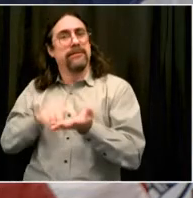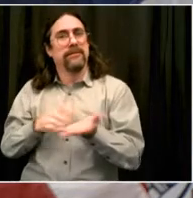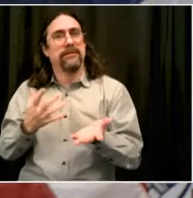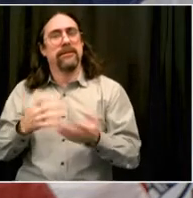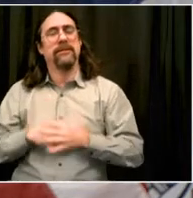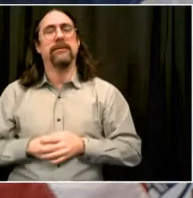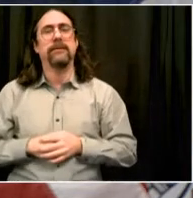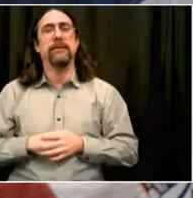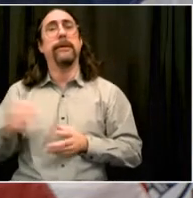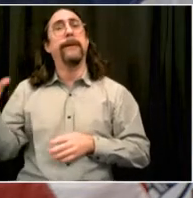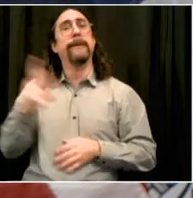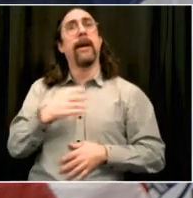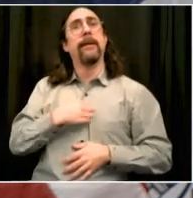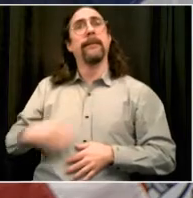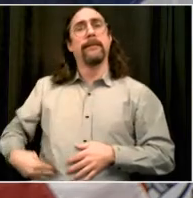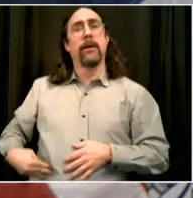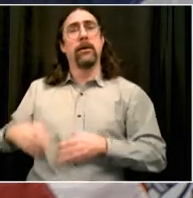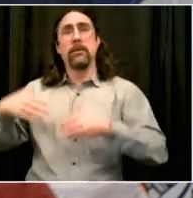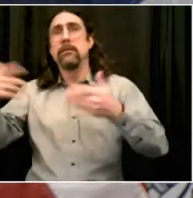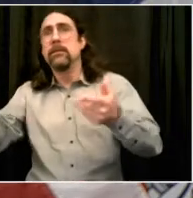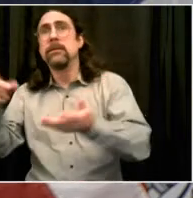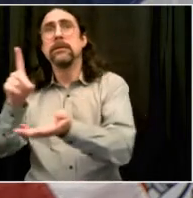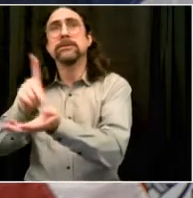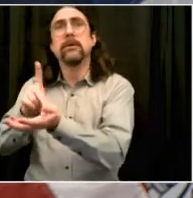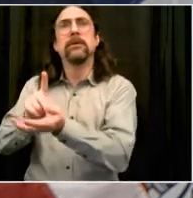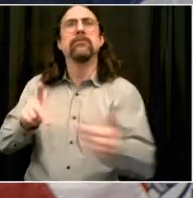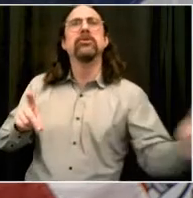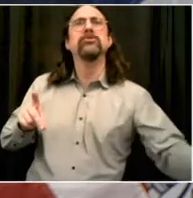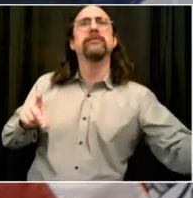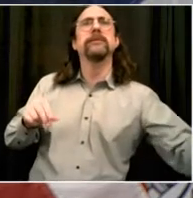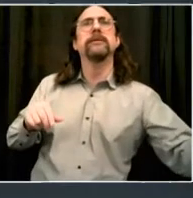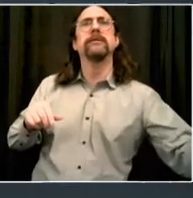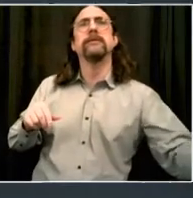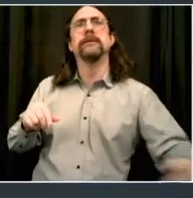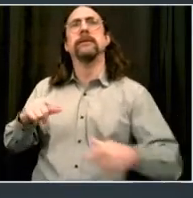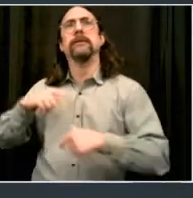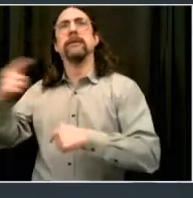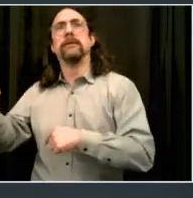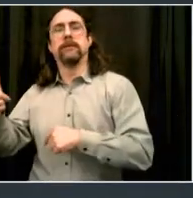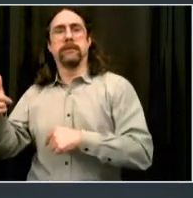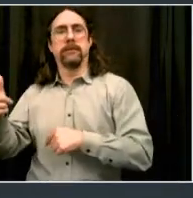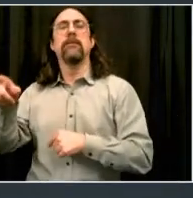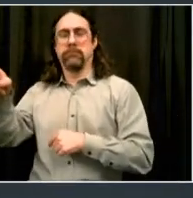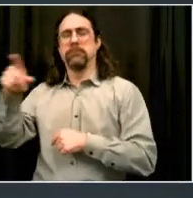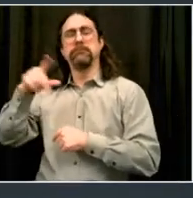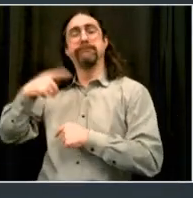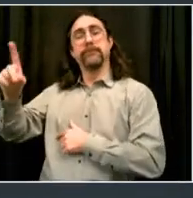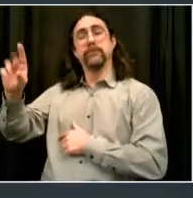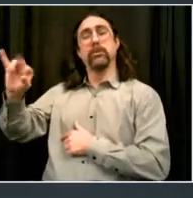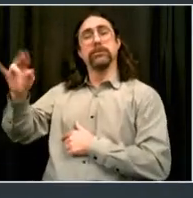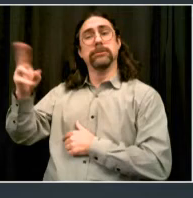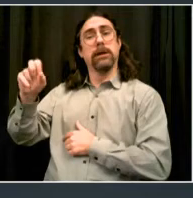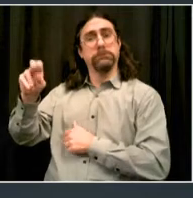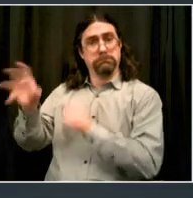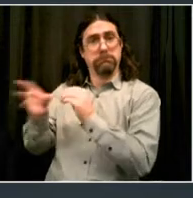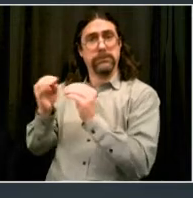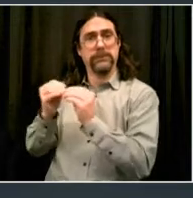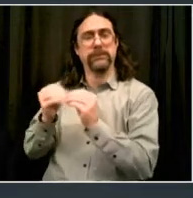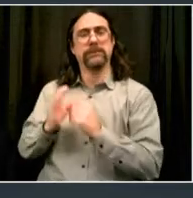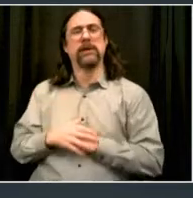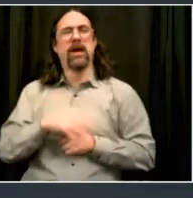and as I do with all of my patients and counseling them about the powers of vaccination, I'll continue to do my part to ensure that people feel comfortable with